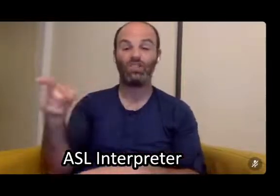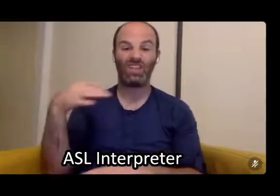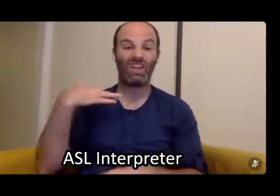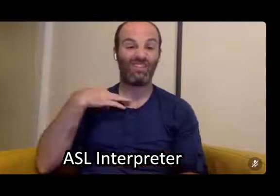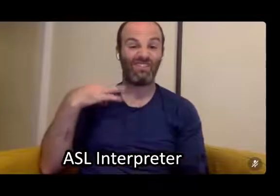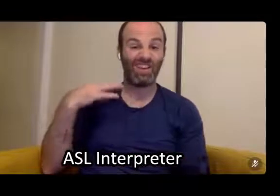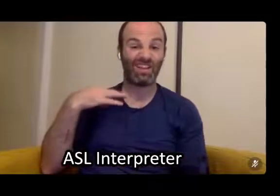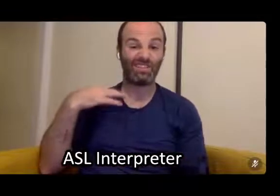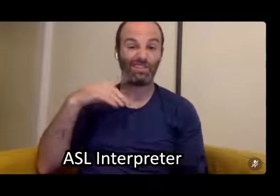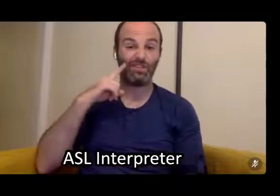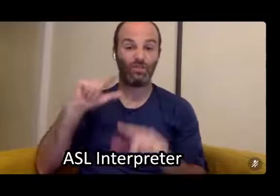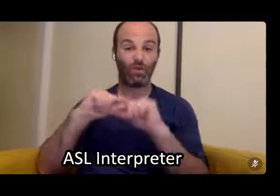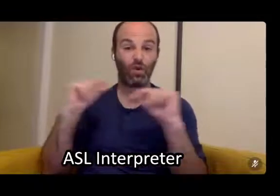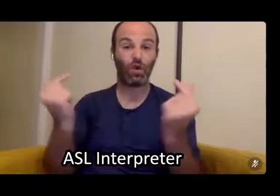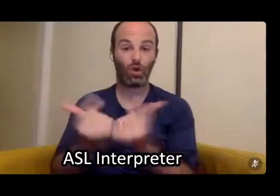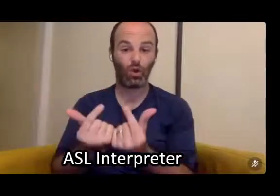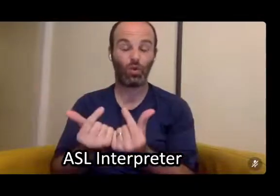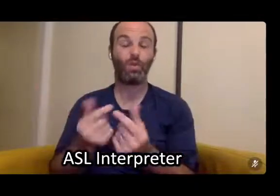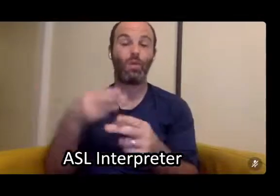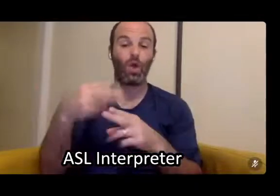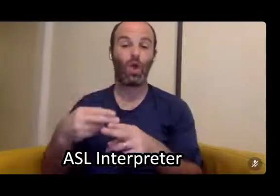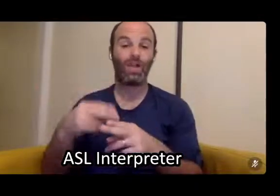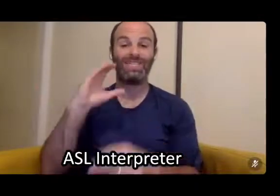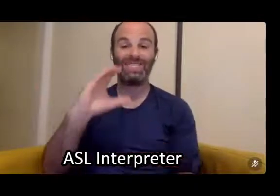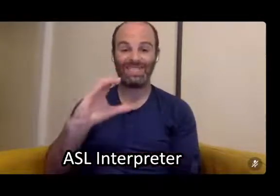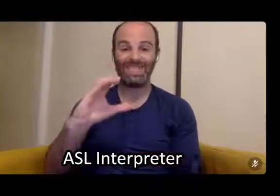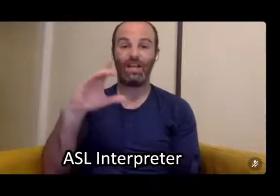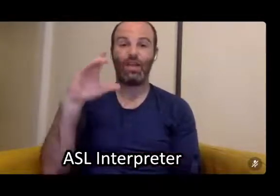called C3D. So they're at